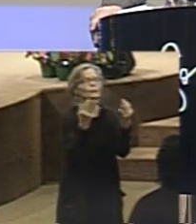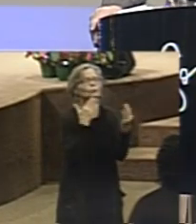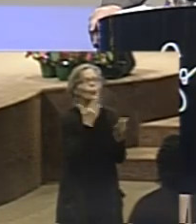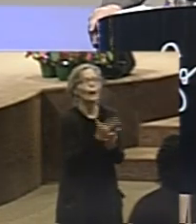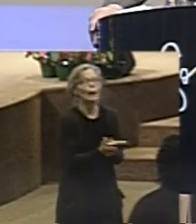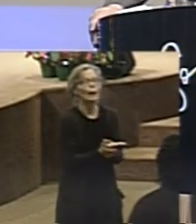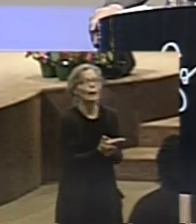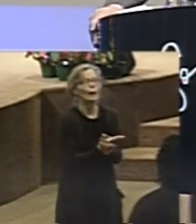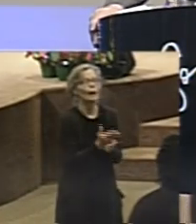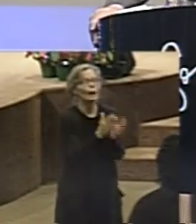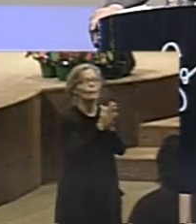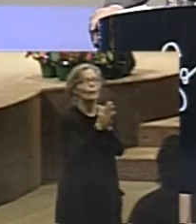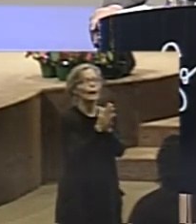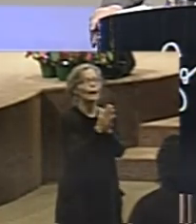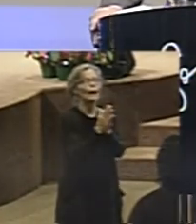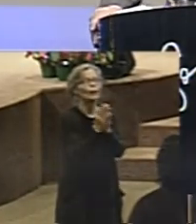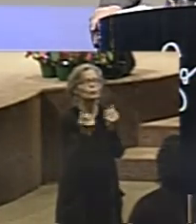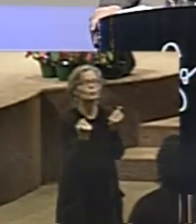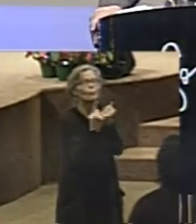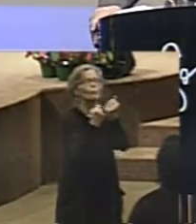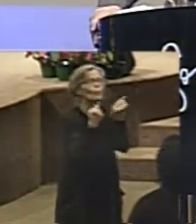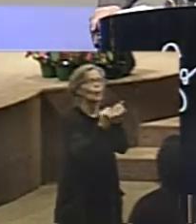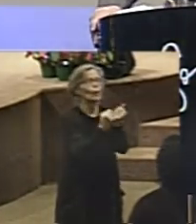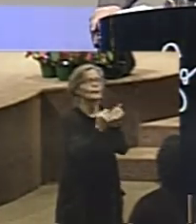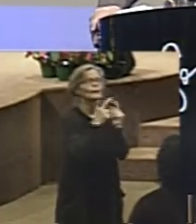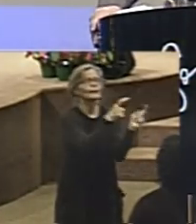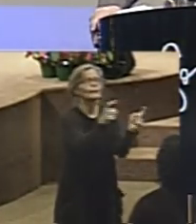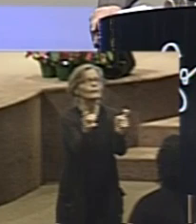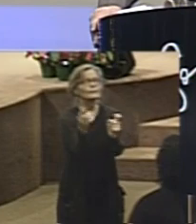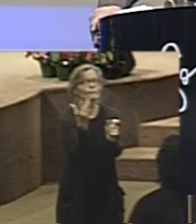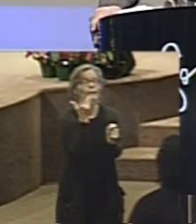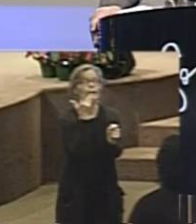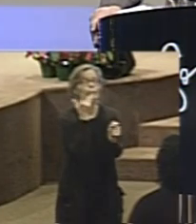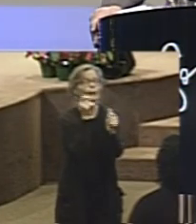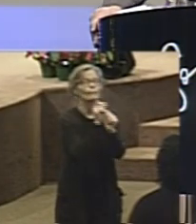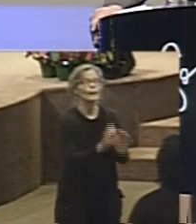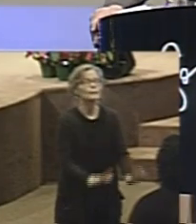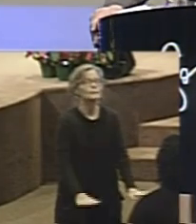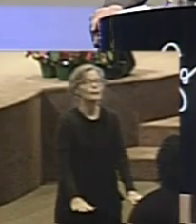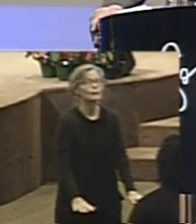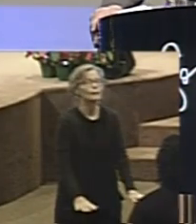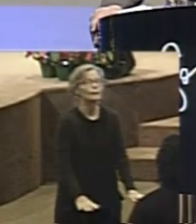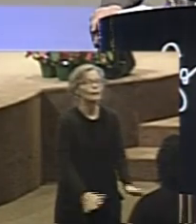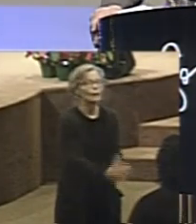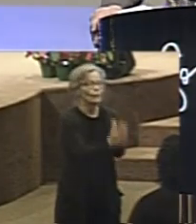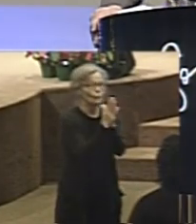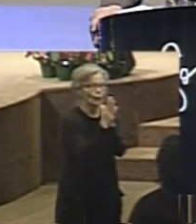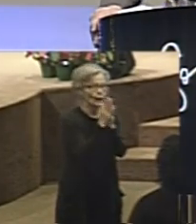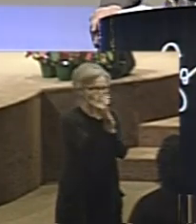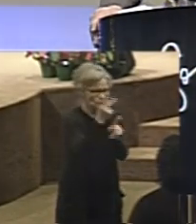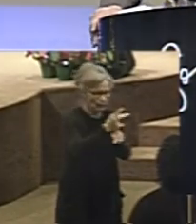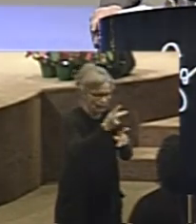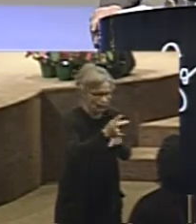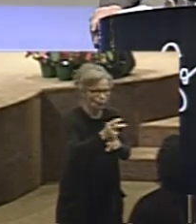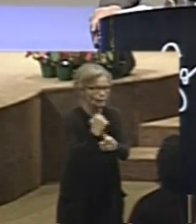I pray you give us favor and blessing. I pray you keep